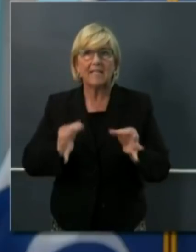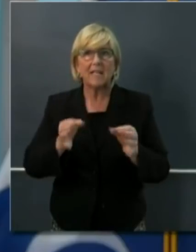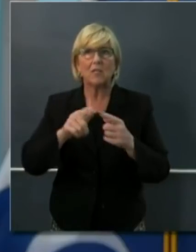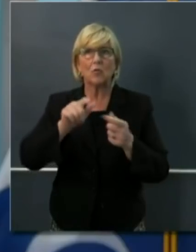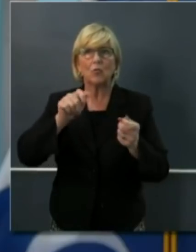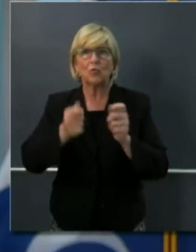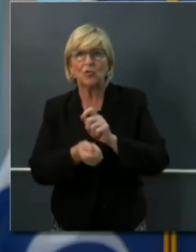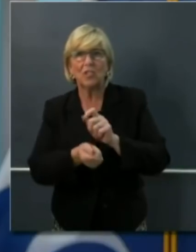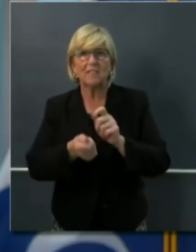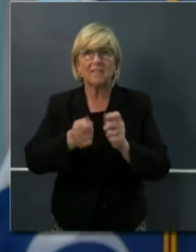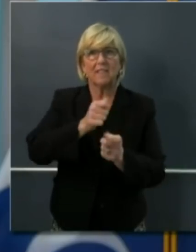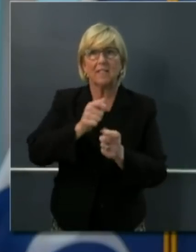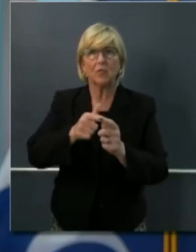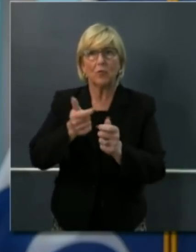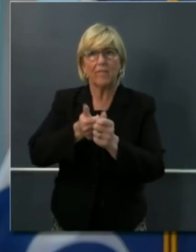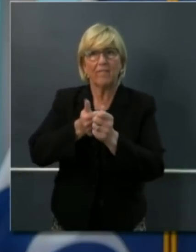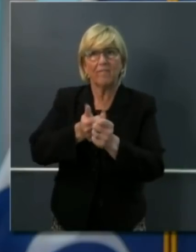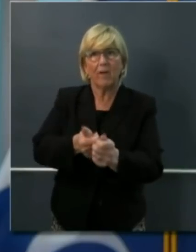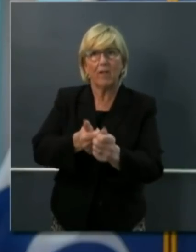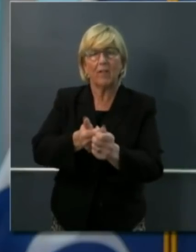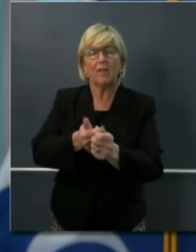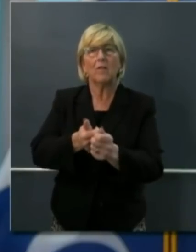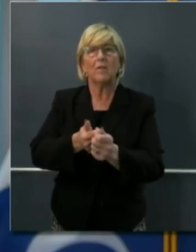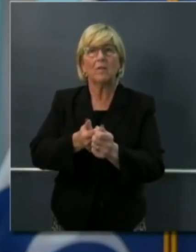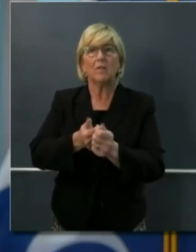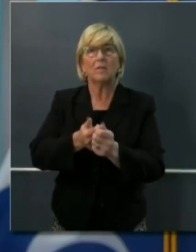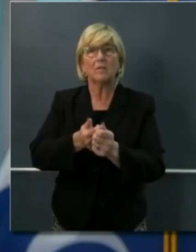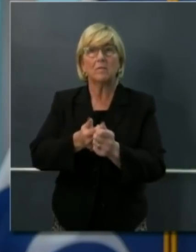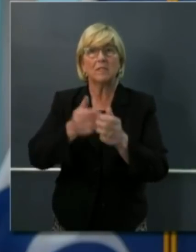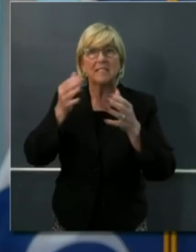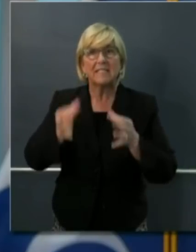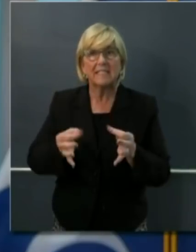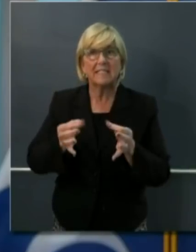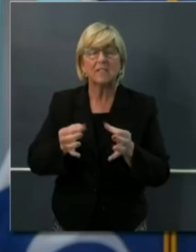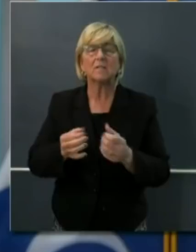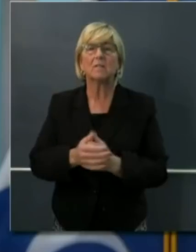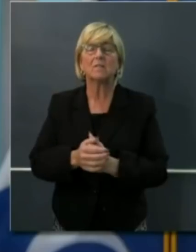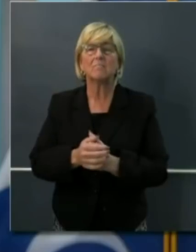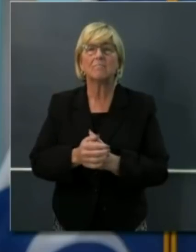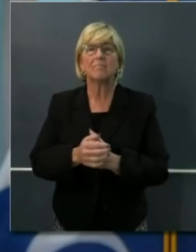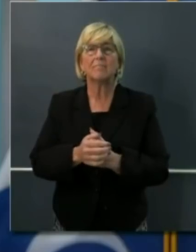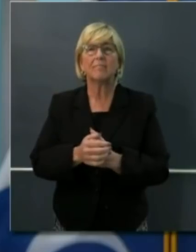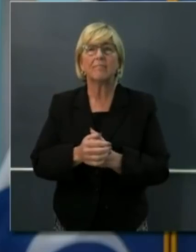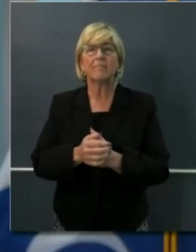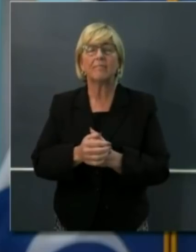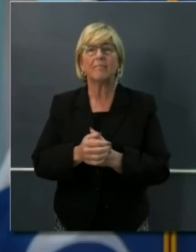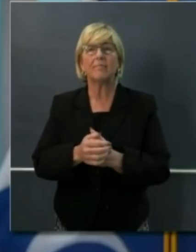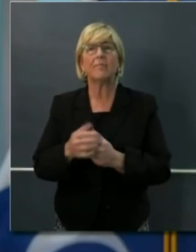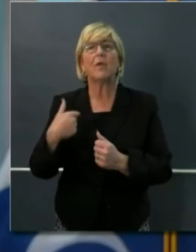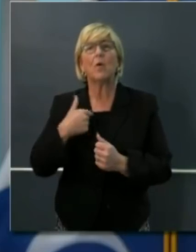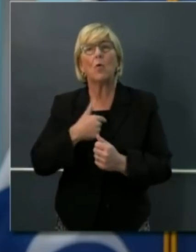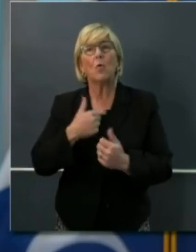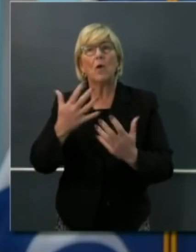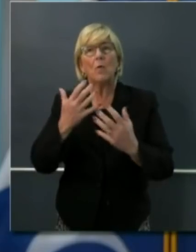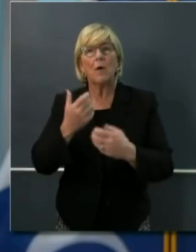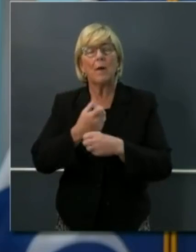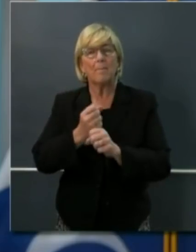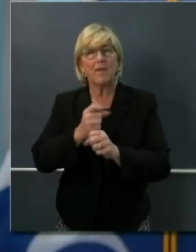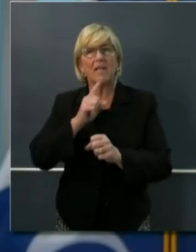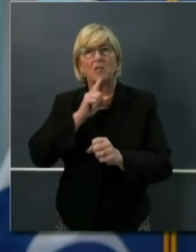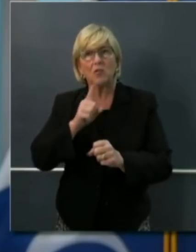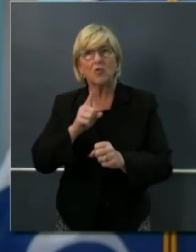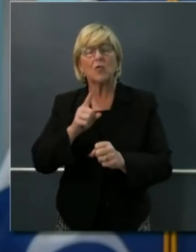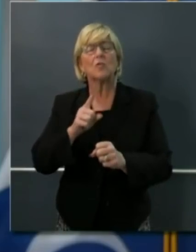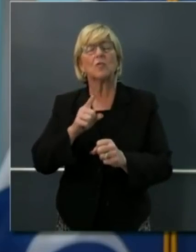adjusting to these new decisions and maintaining an understanding that we need to be vigilant about